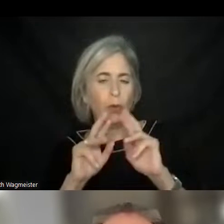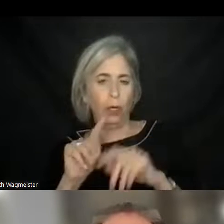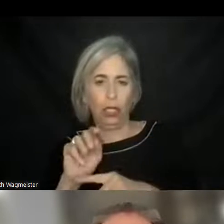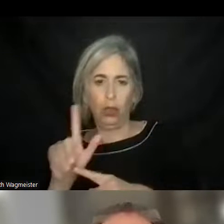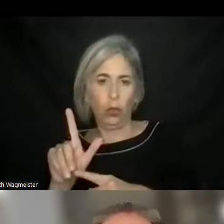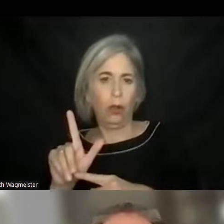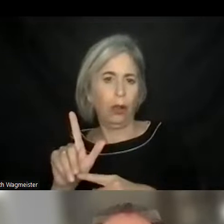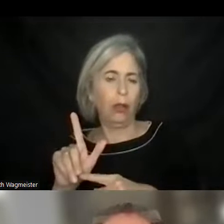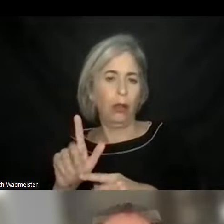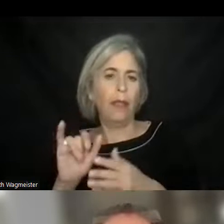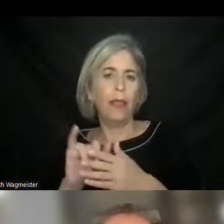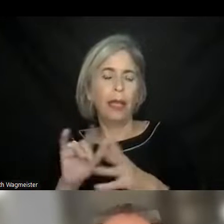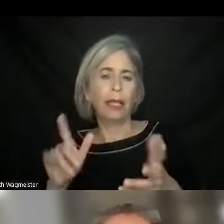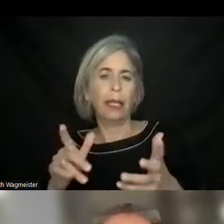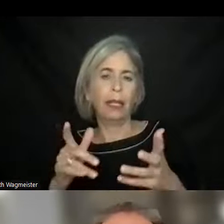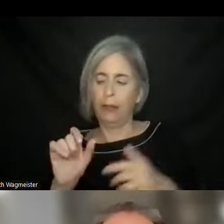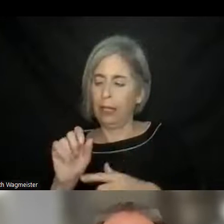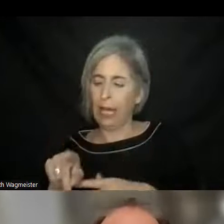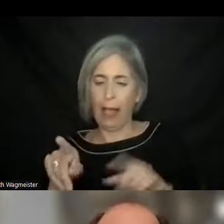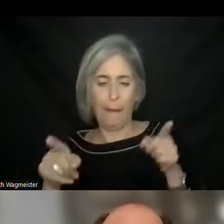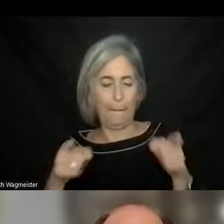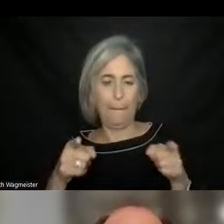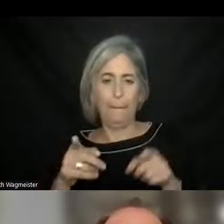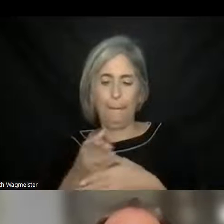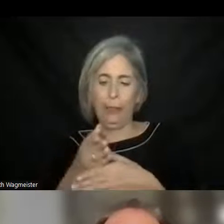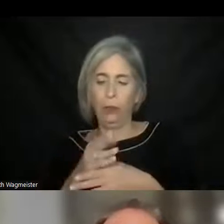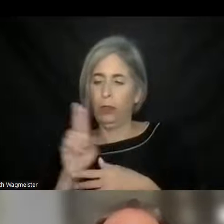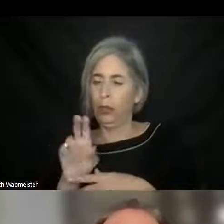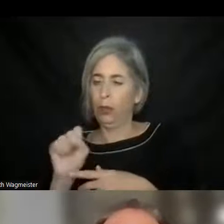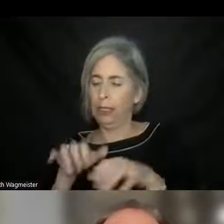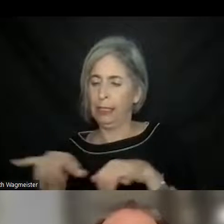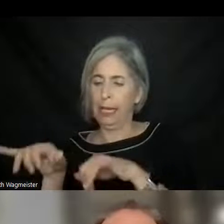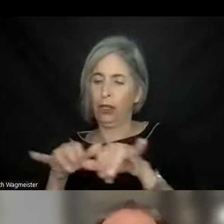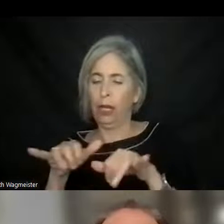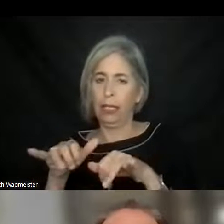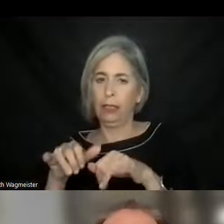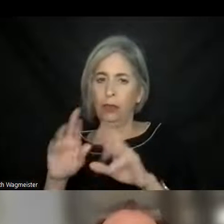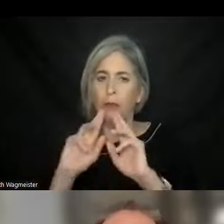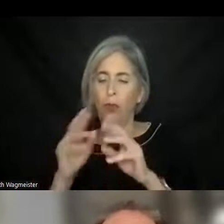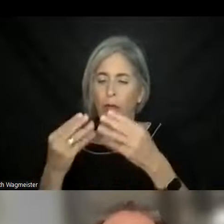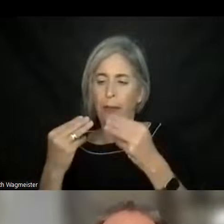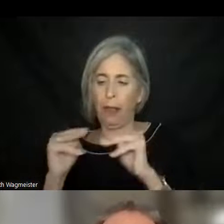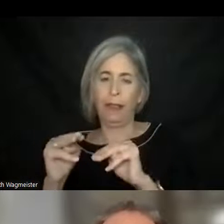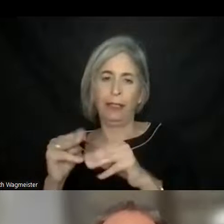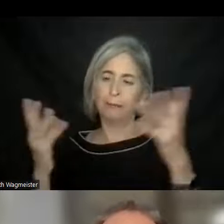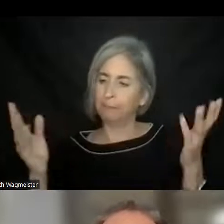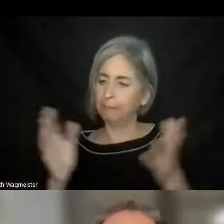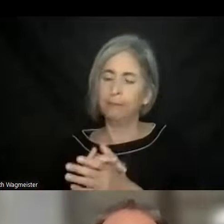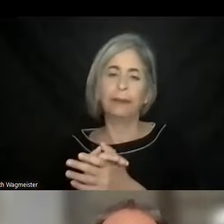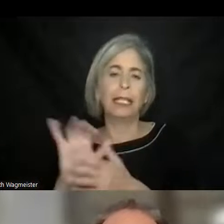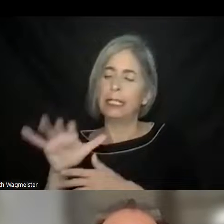Or something in between that can help us bridge the gap between the some of our U.S. standardized reporting methods. And anyways,